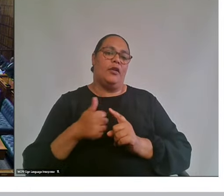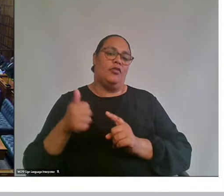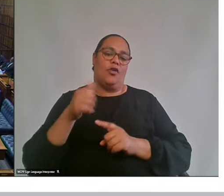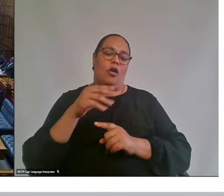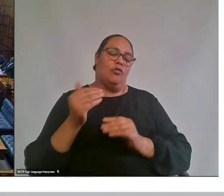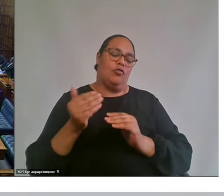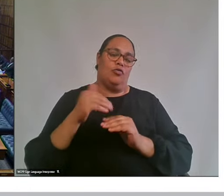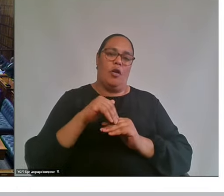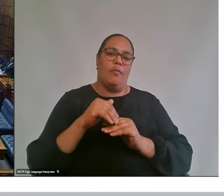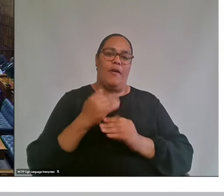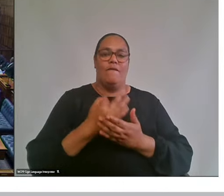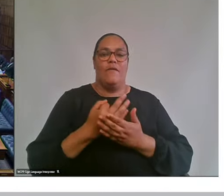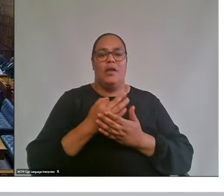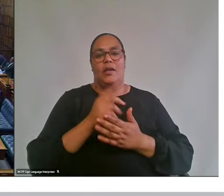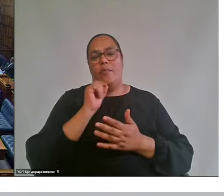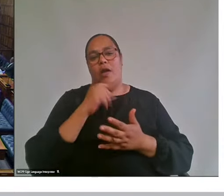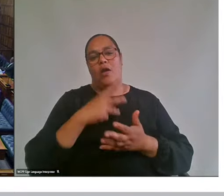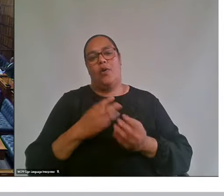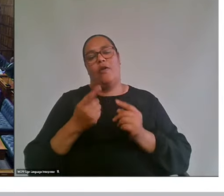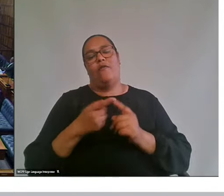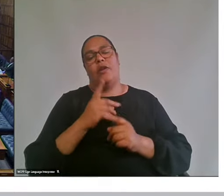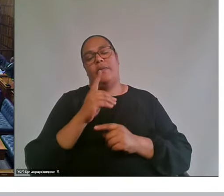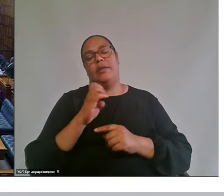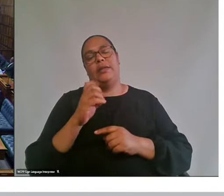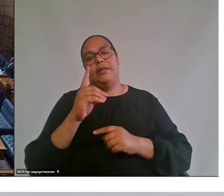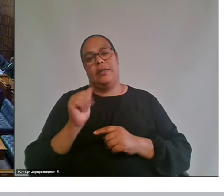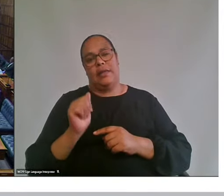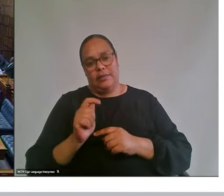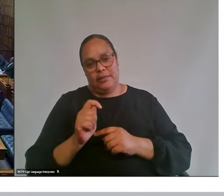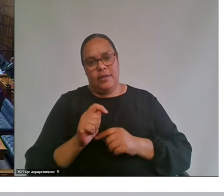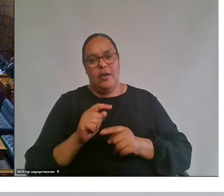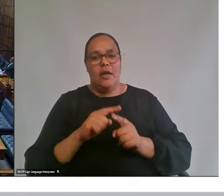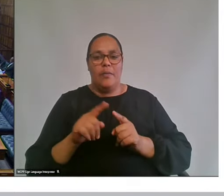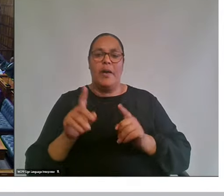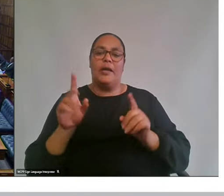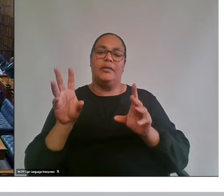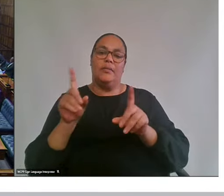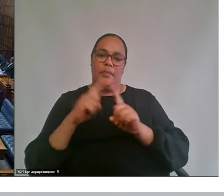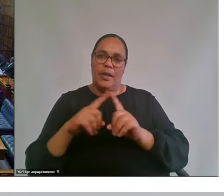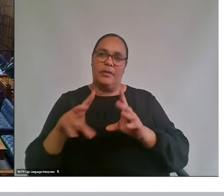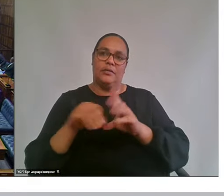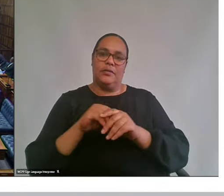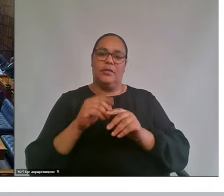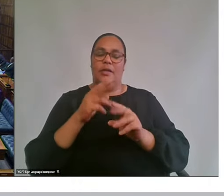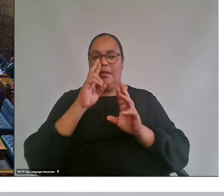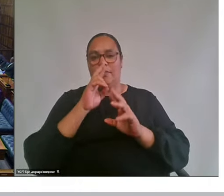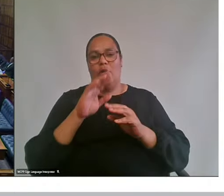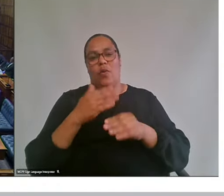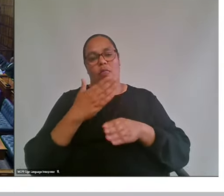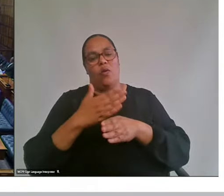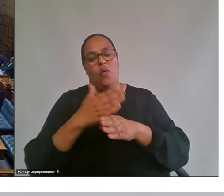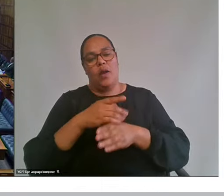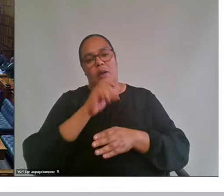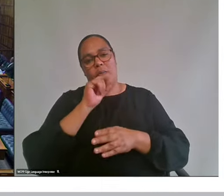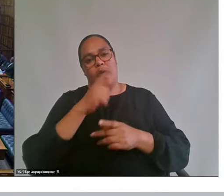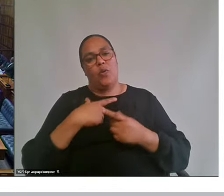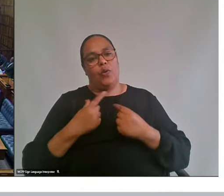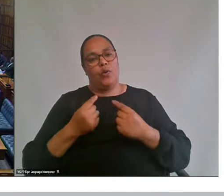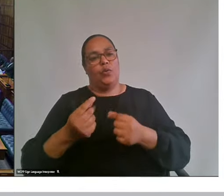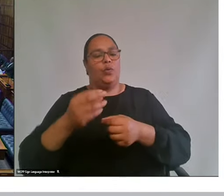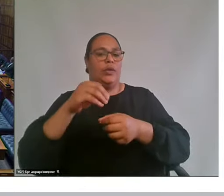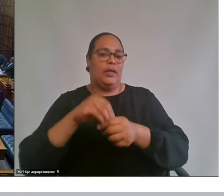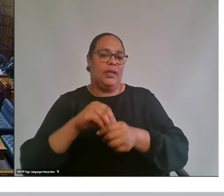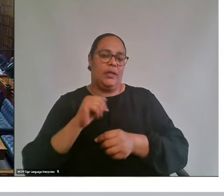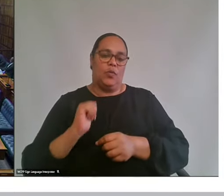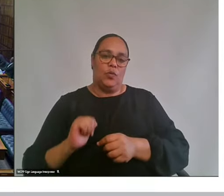funding that we get from from datat um with respect to the work that we um do in